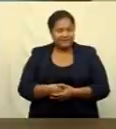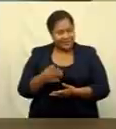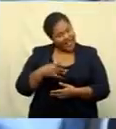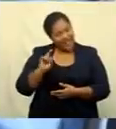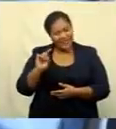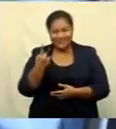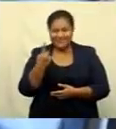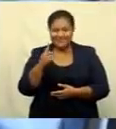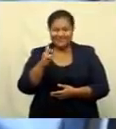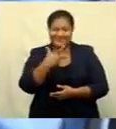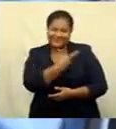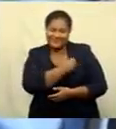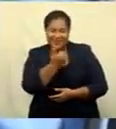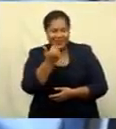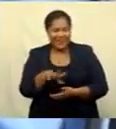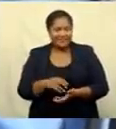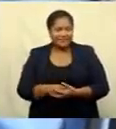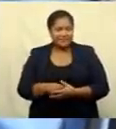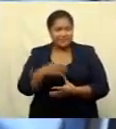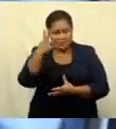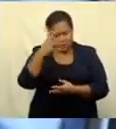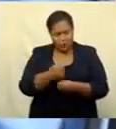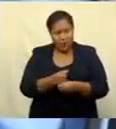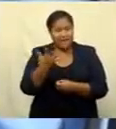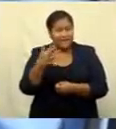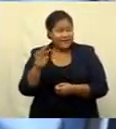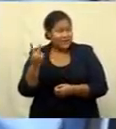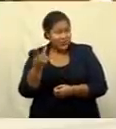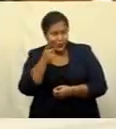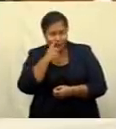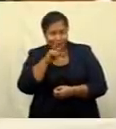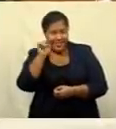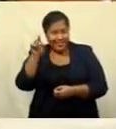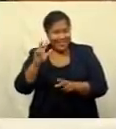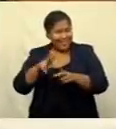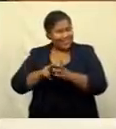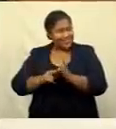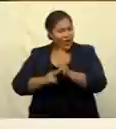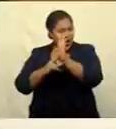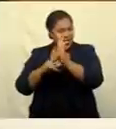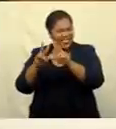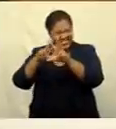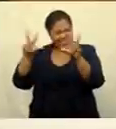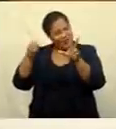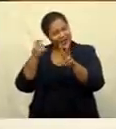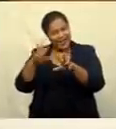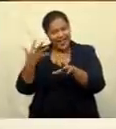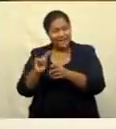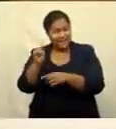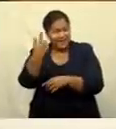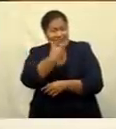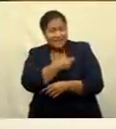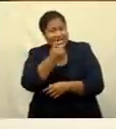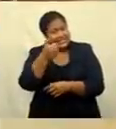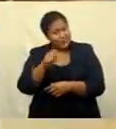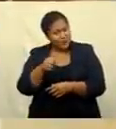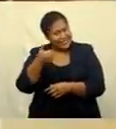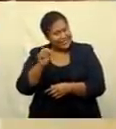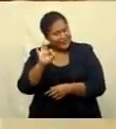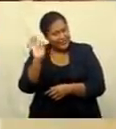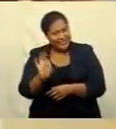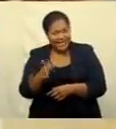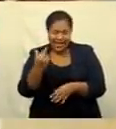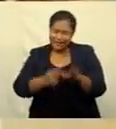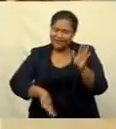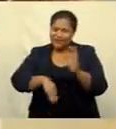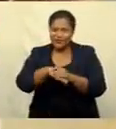jab. Overall, 52% of the eligible population in the north have had their first dose, and 6.6% are now